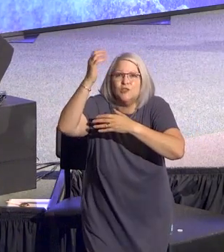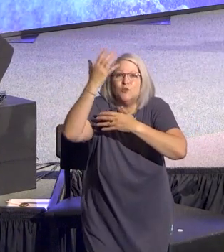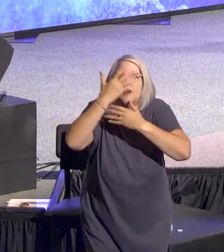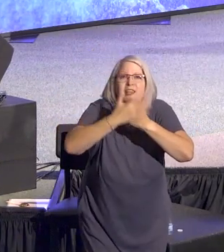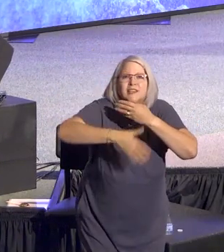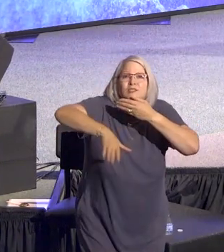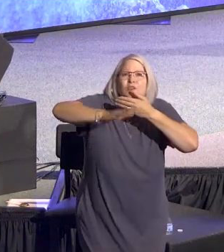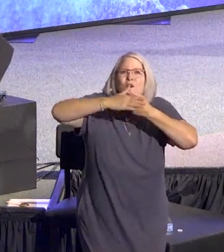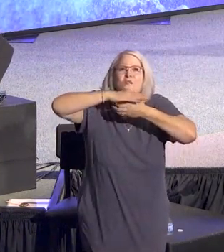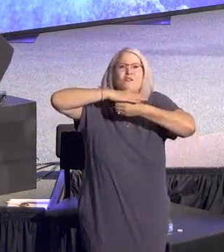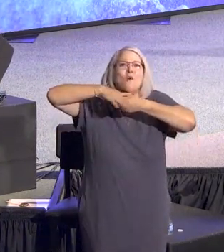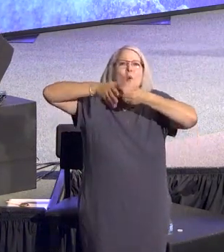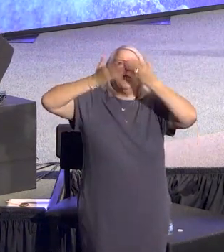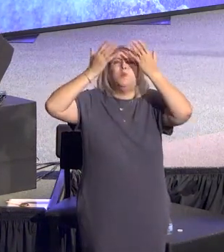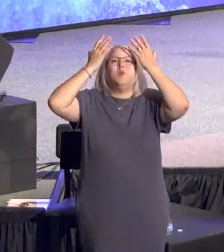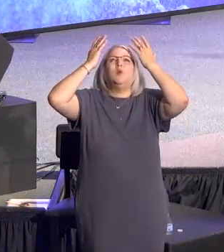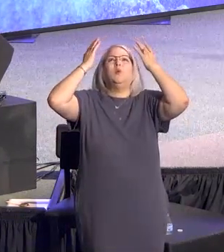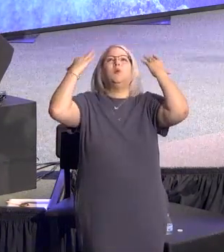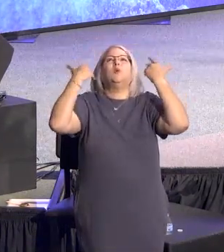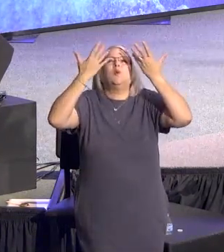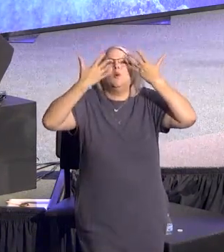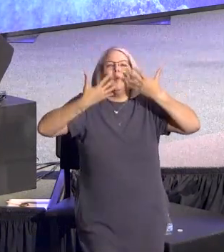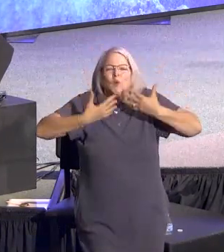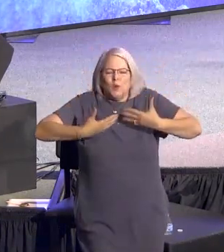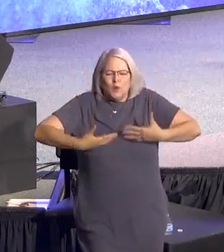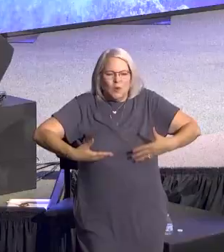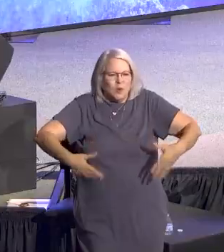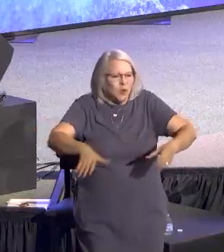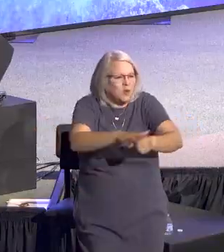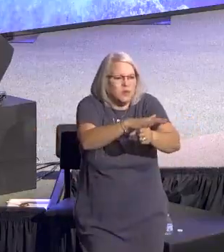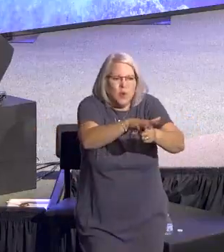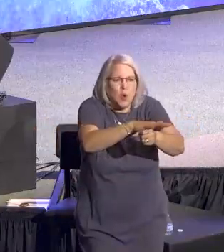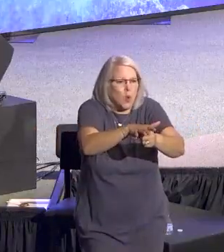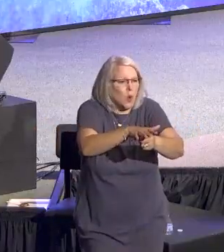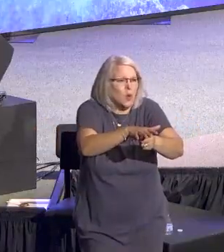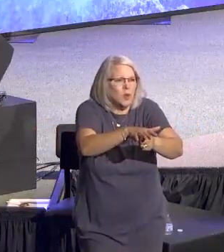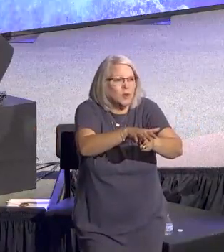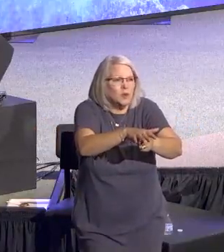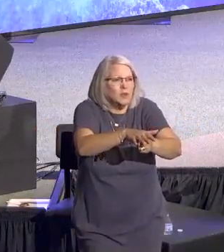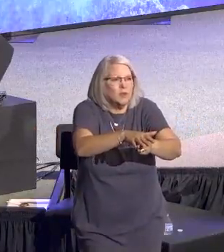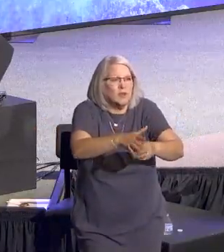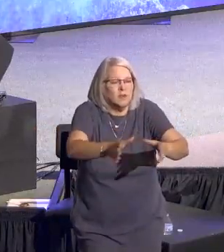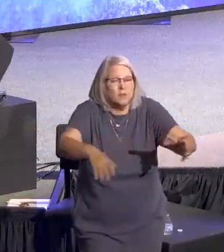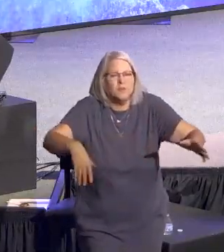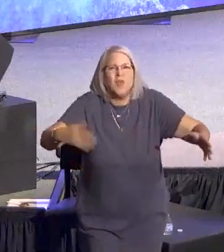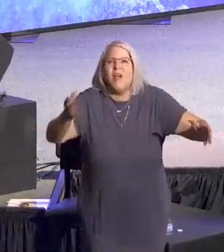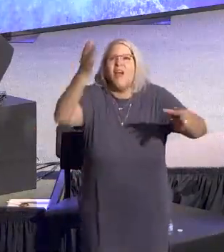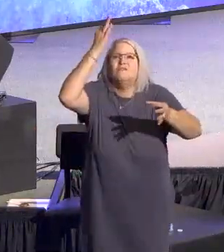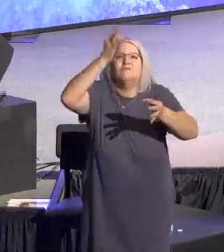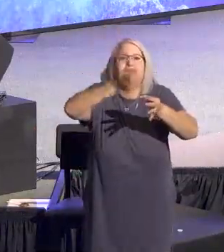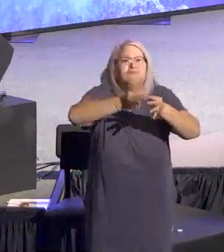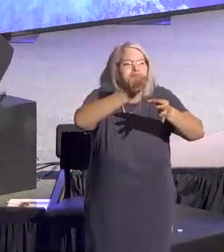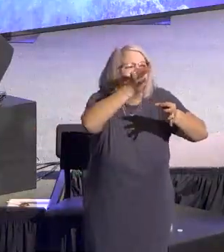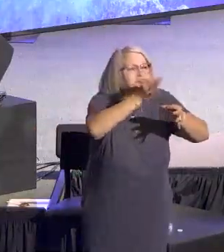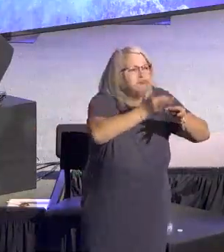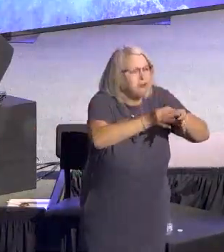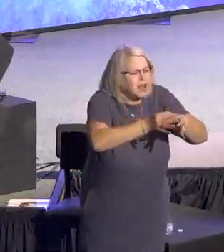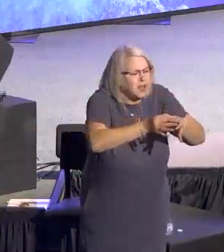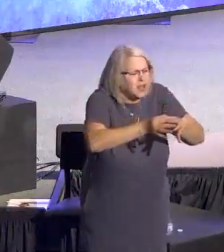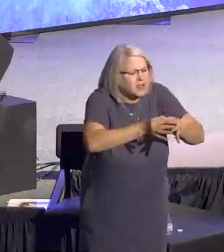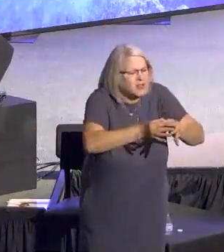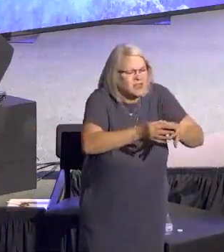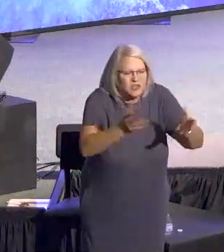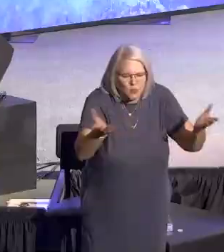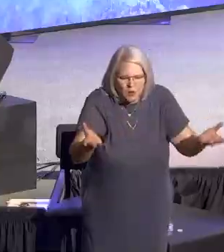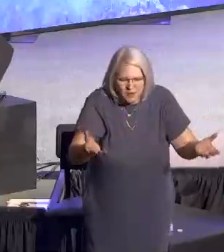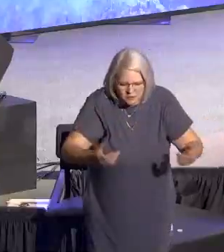in his grace. Grace is like the water at Blue Spring State Park. And faith is when you decide